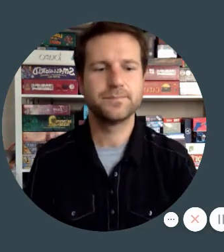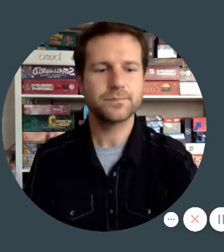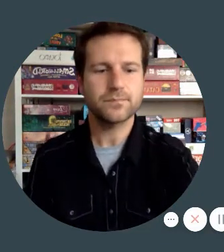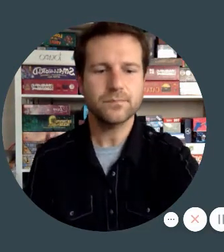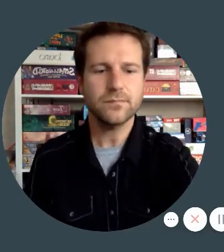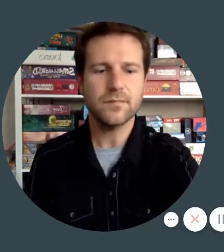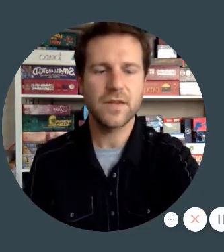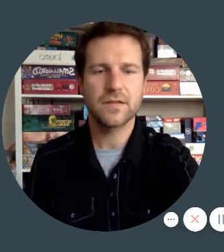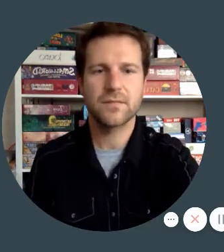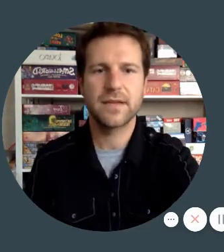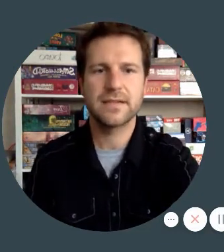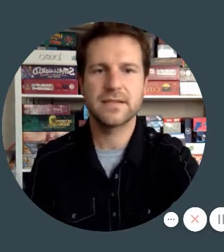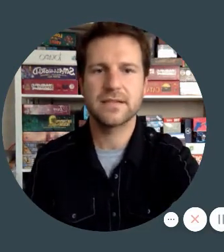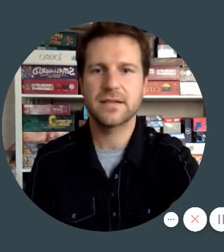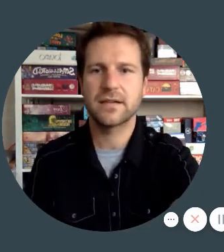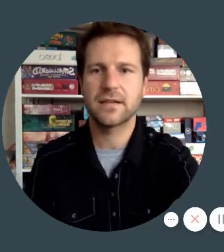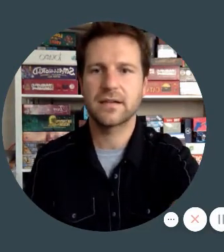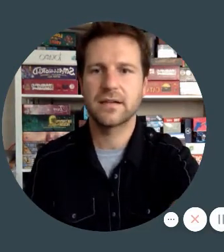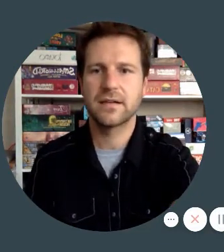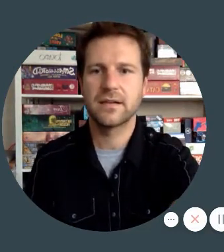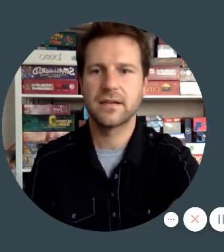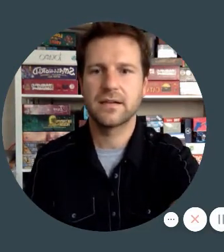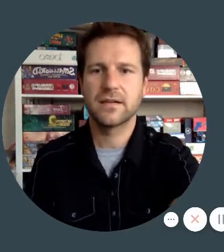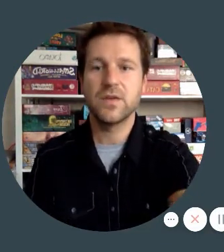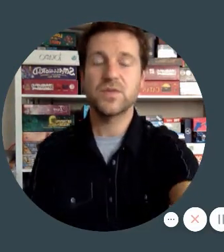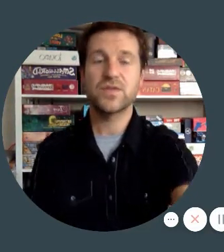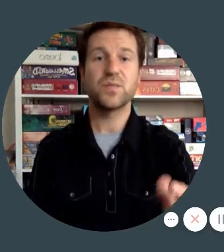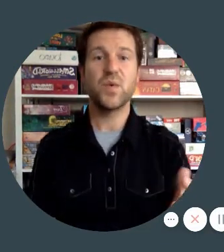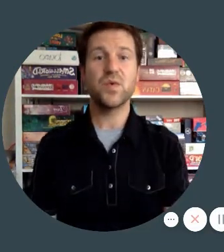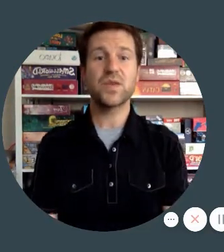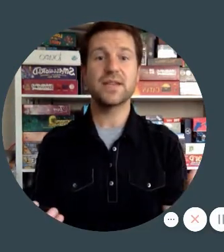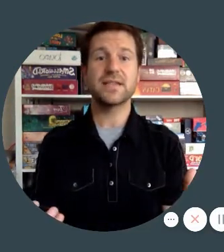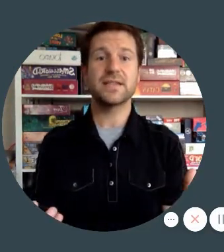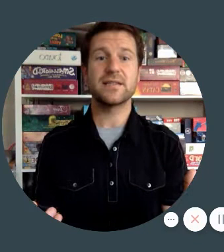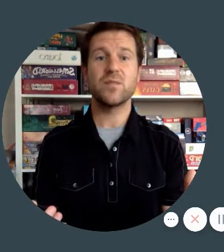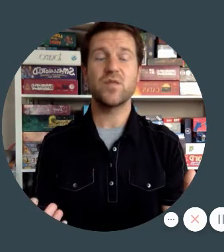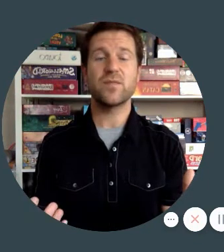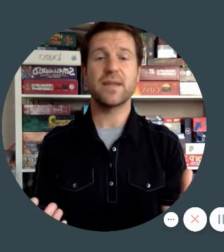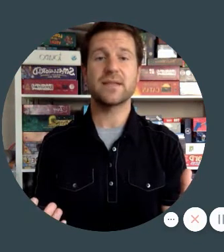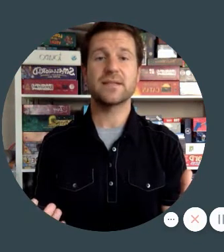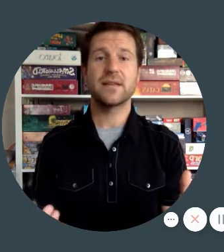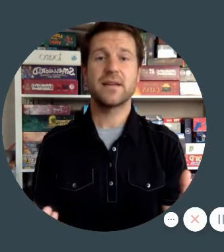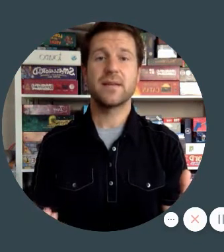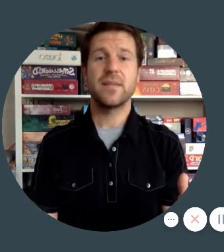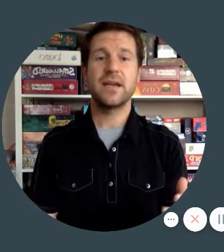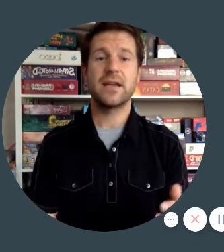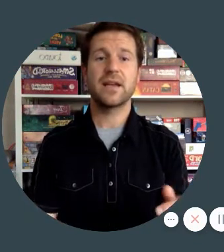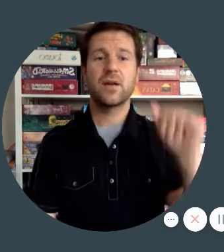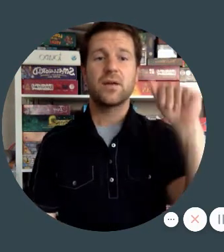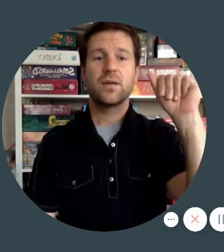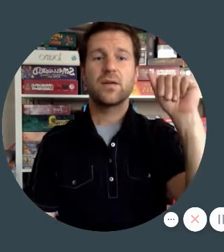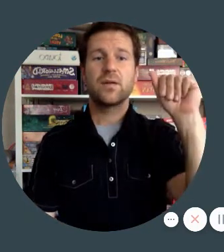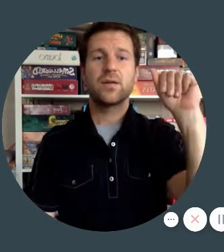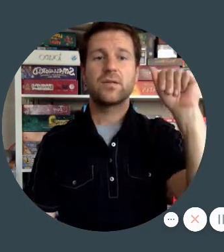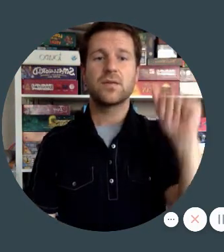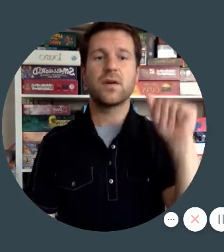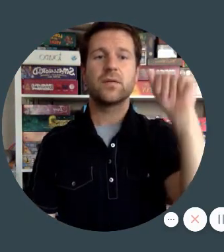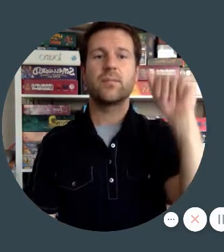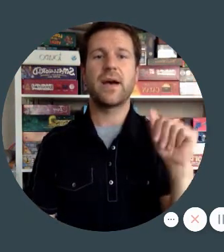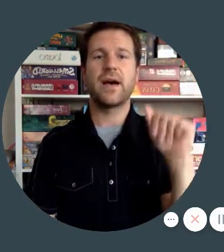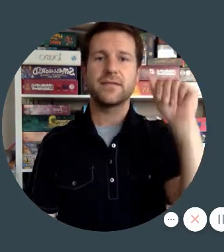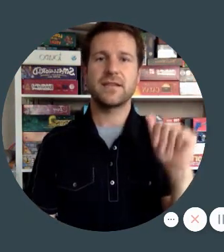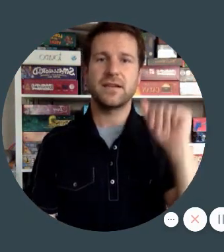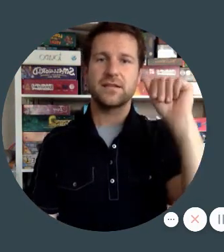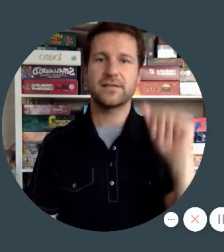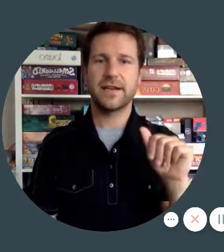signing. Remain stationary. Use smooth, consistent movements, meaning